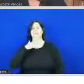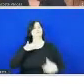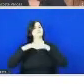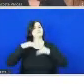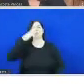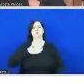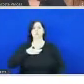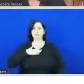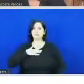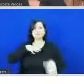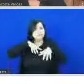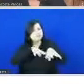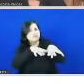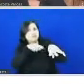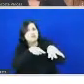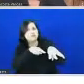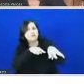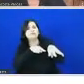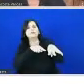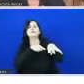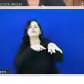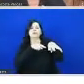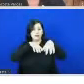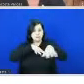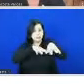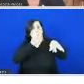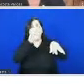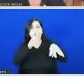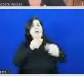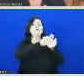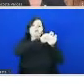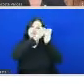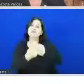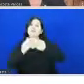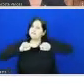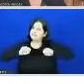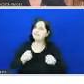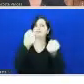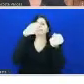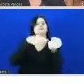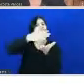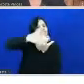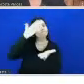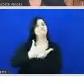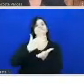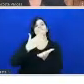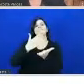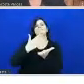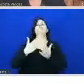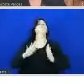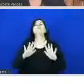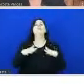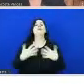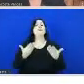all of those groups, because we are all here together, can make strong commitments across each of the six action